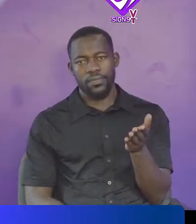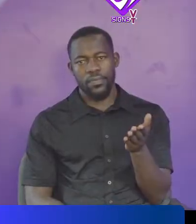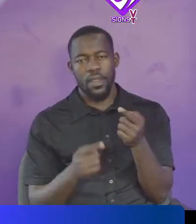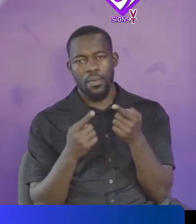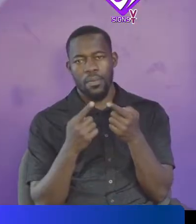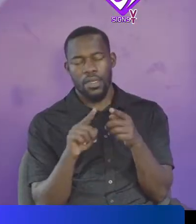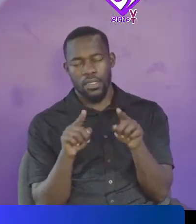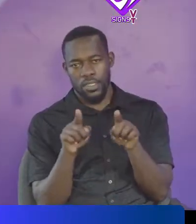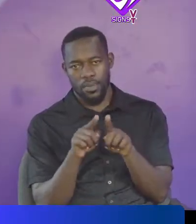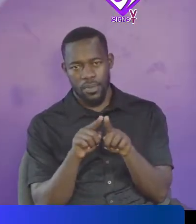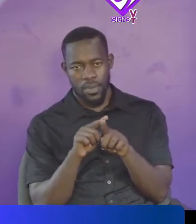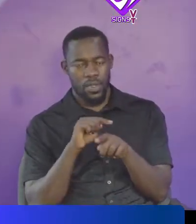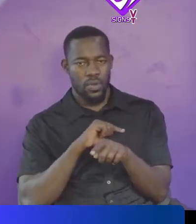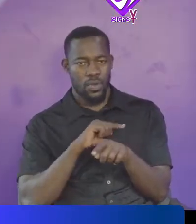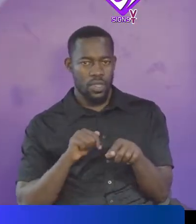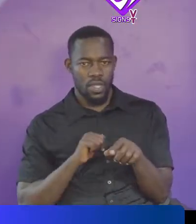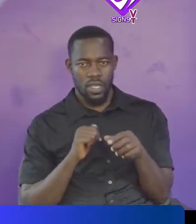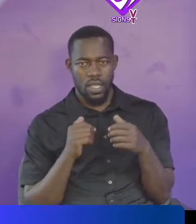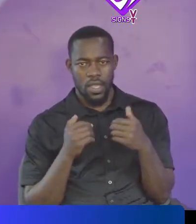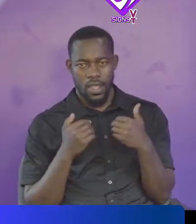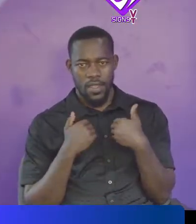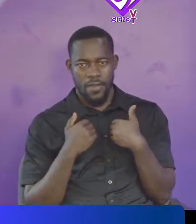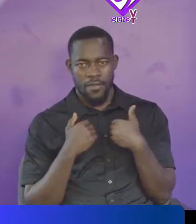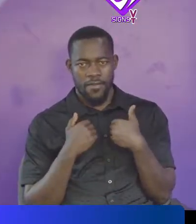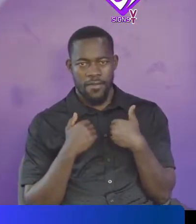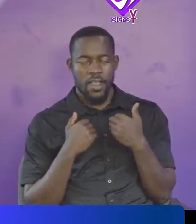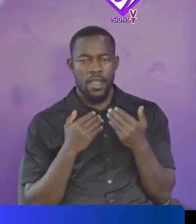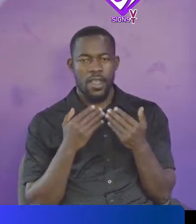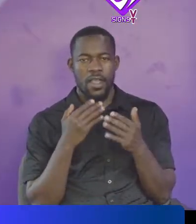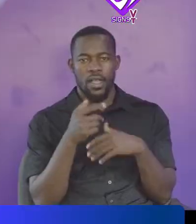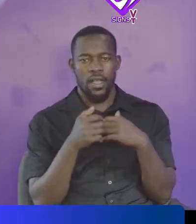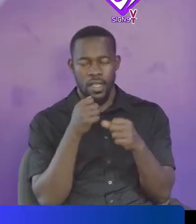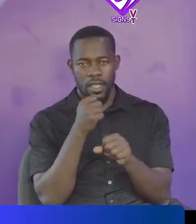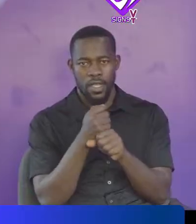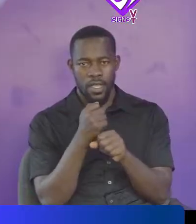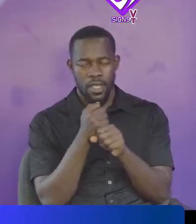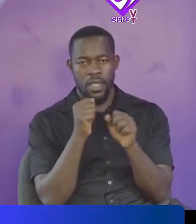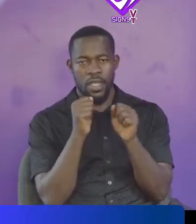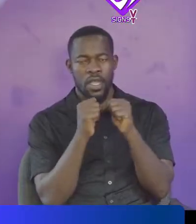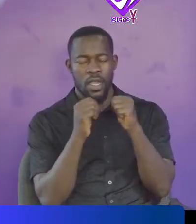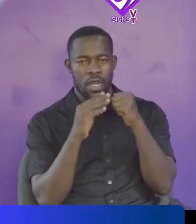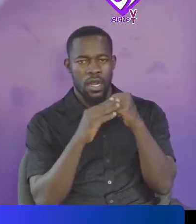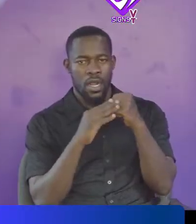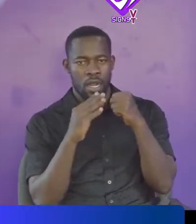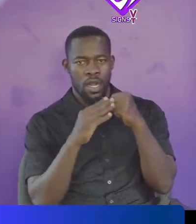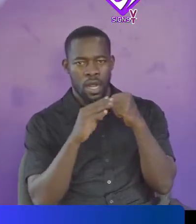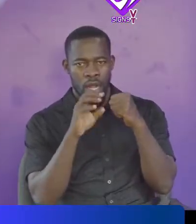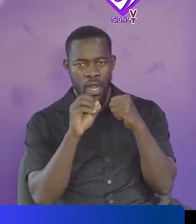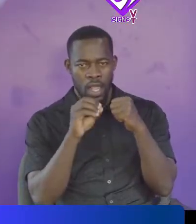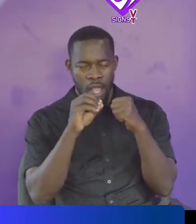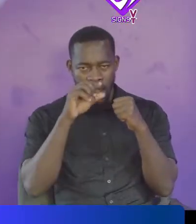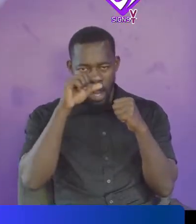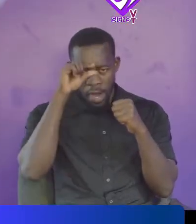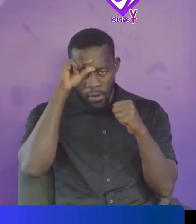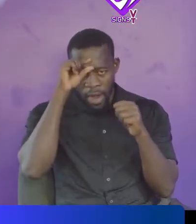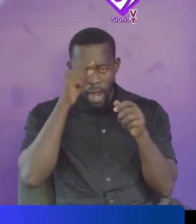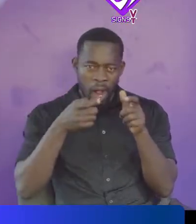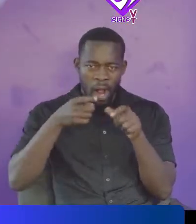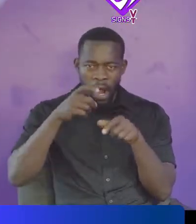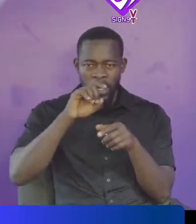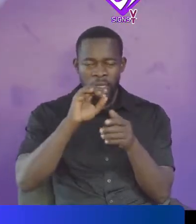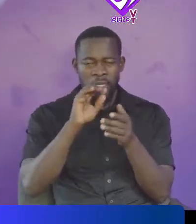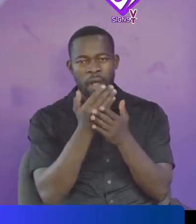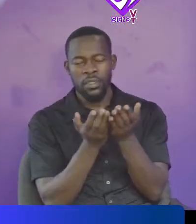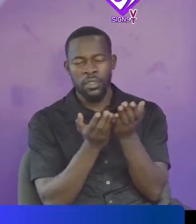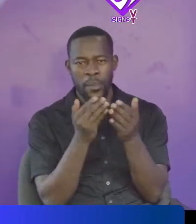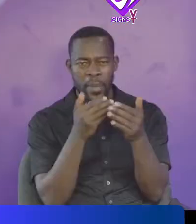of something called, that is why in 1990 the government added some service to it was initially Kenya National